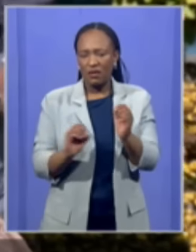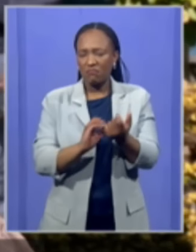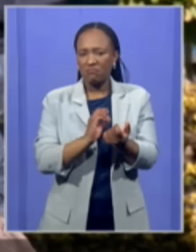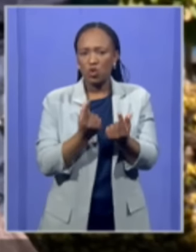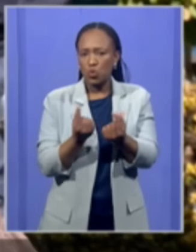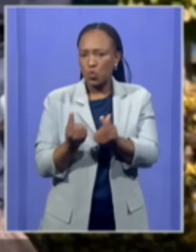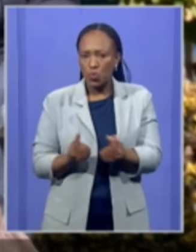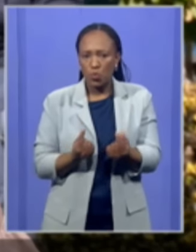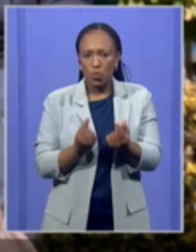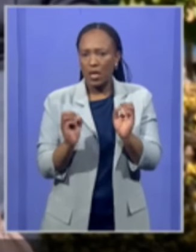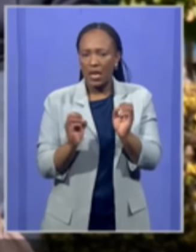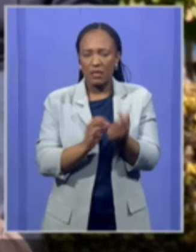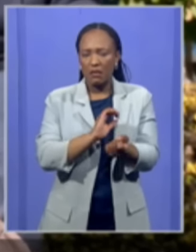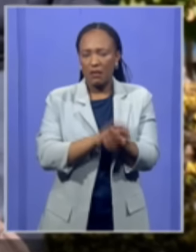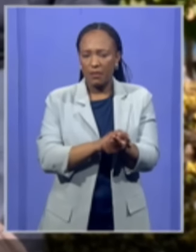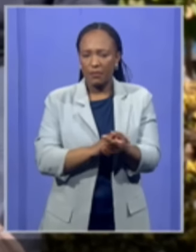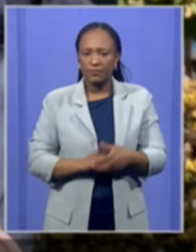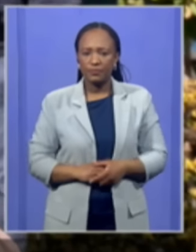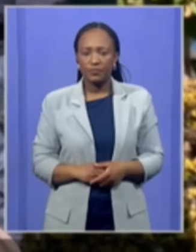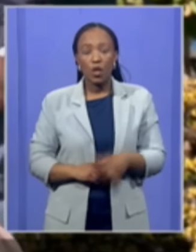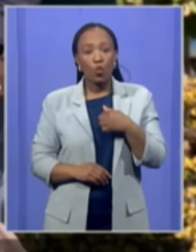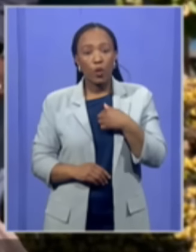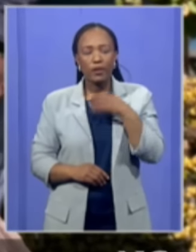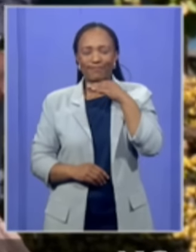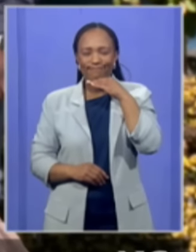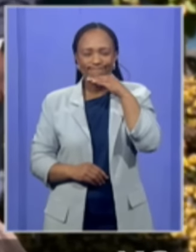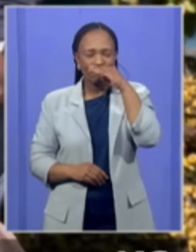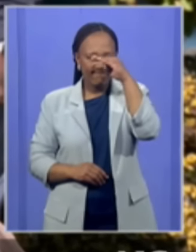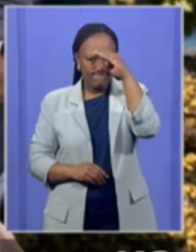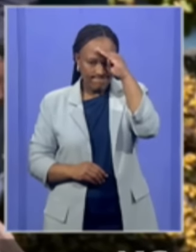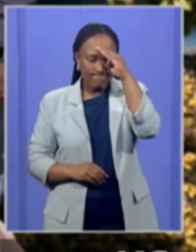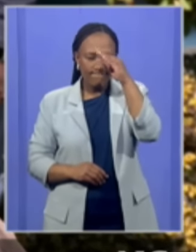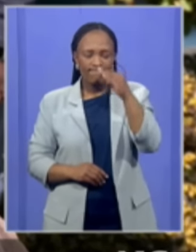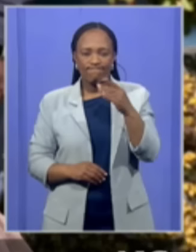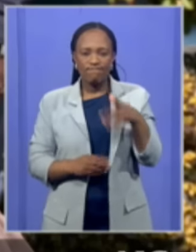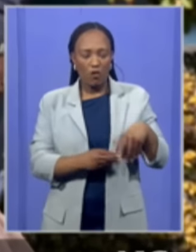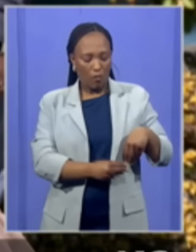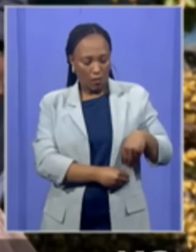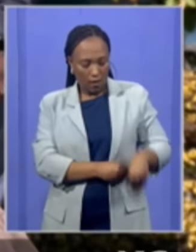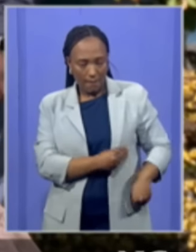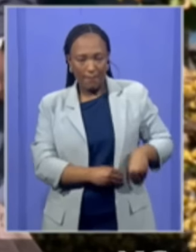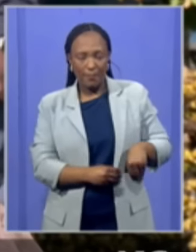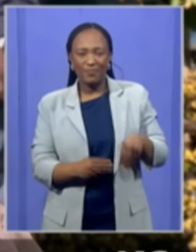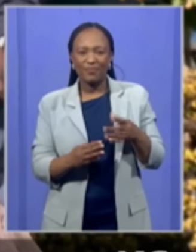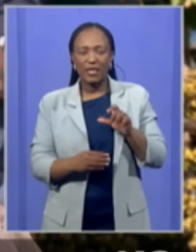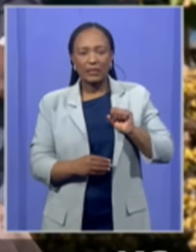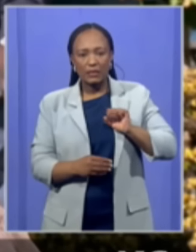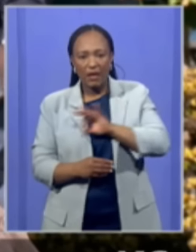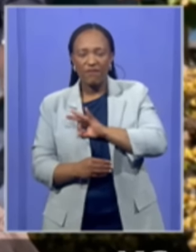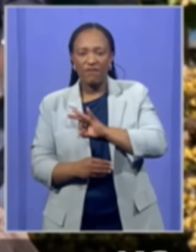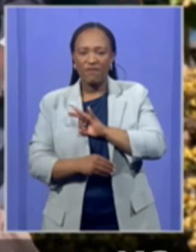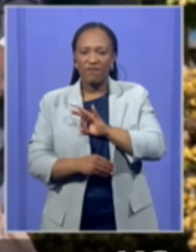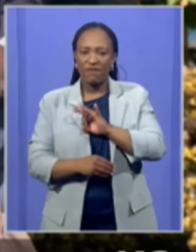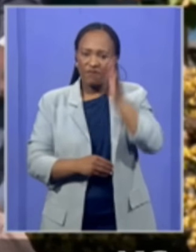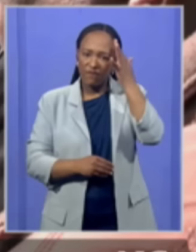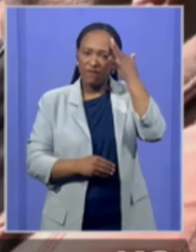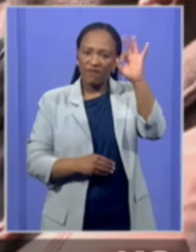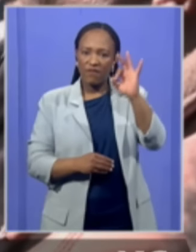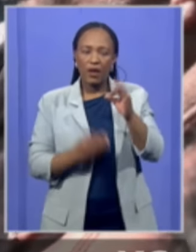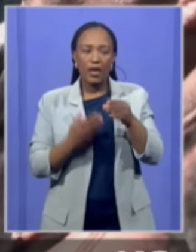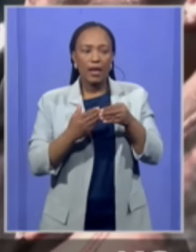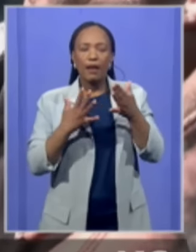tired of corrupt officials, leaders that are not being held